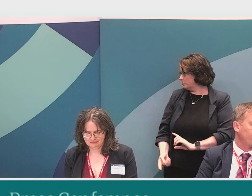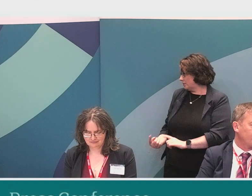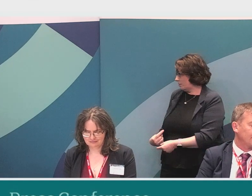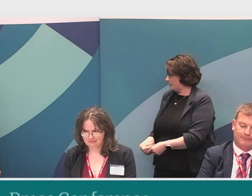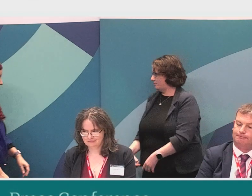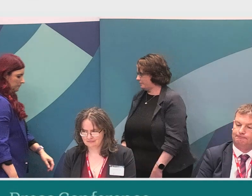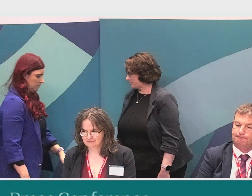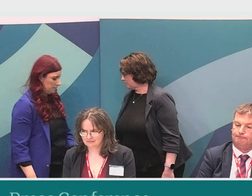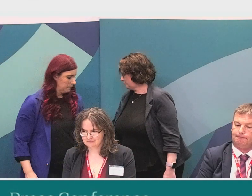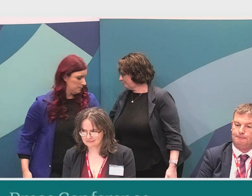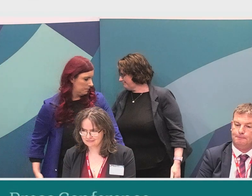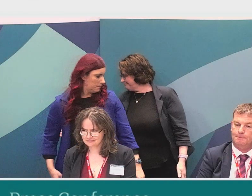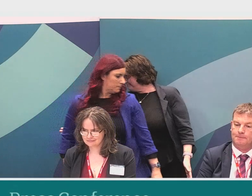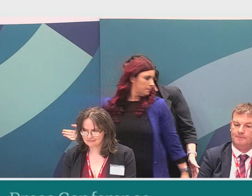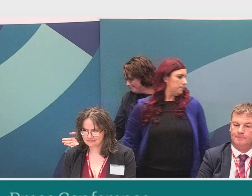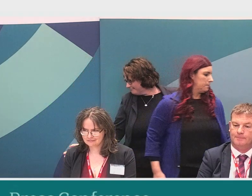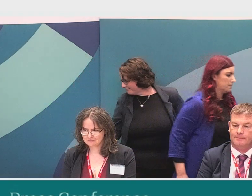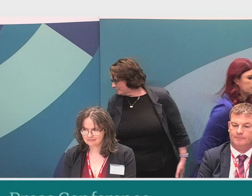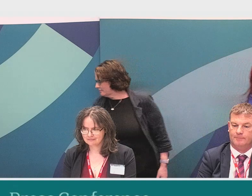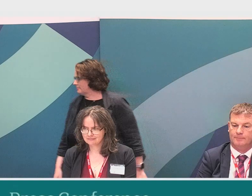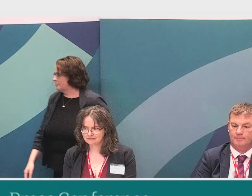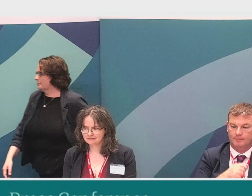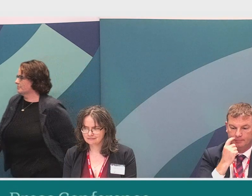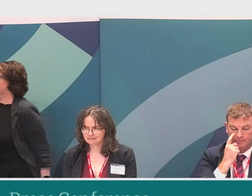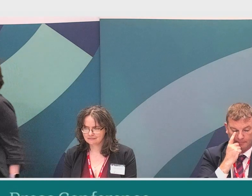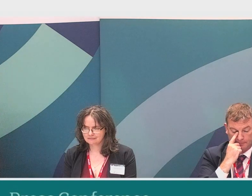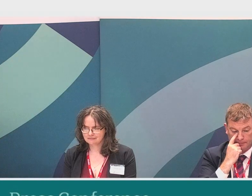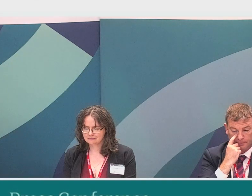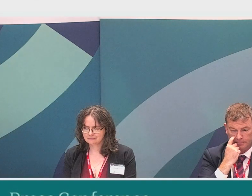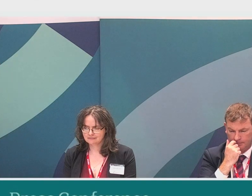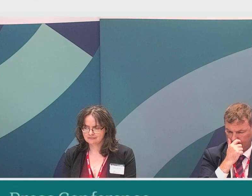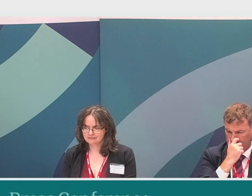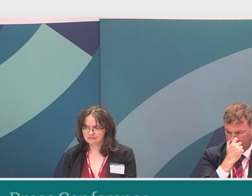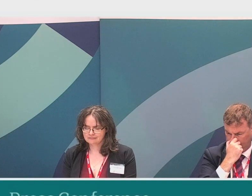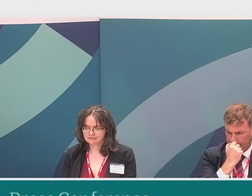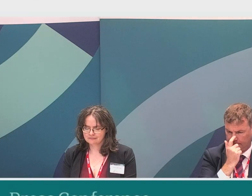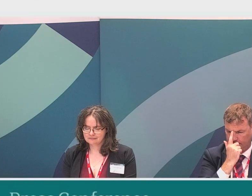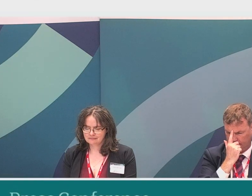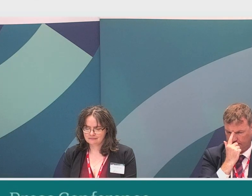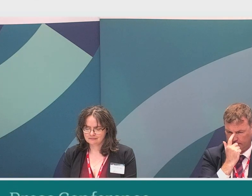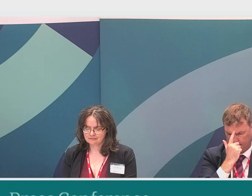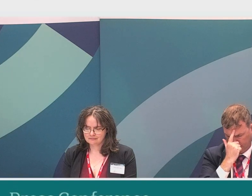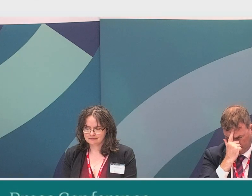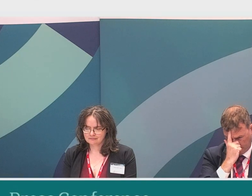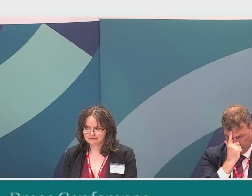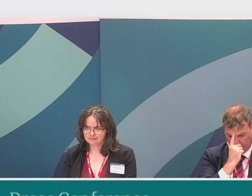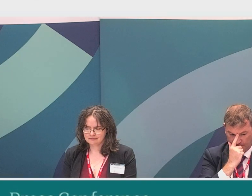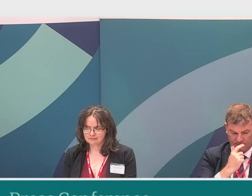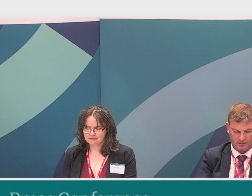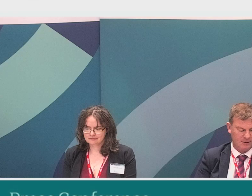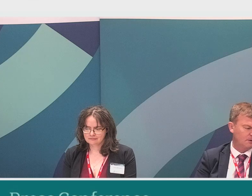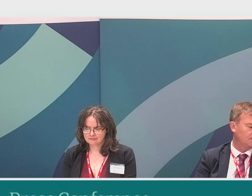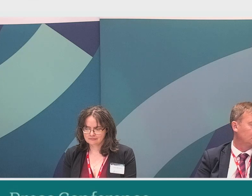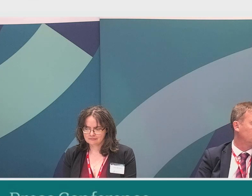Keith. Just to reiterate our sincerest thanks to the respondents to this survey for their participation.